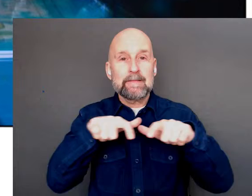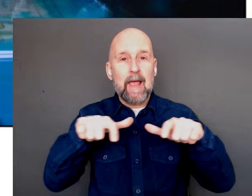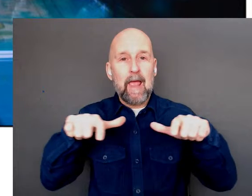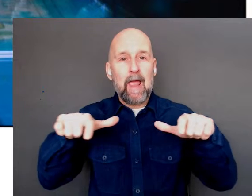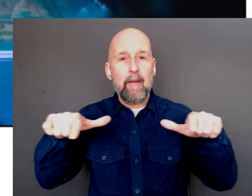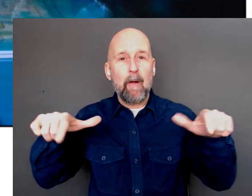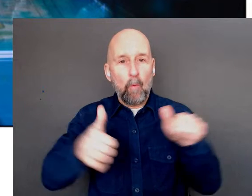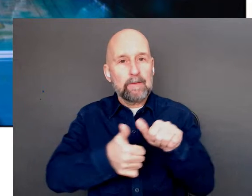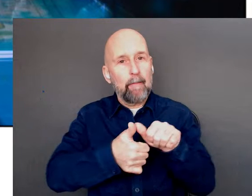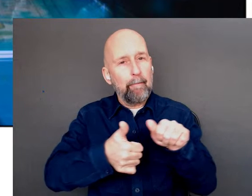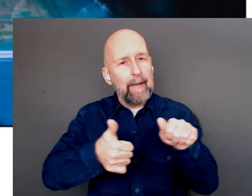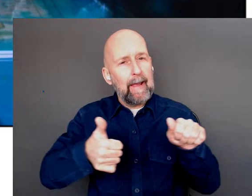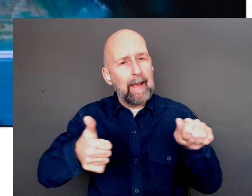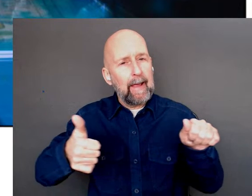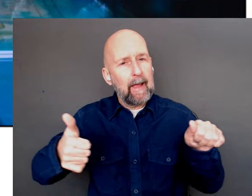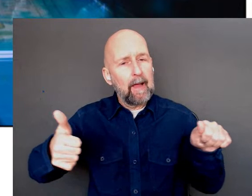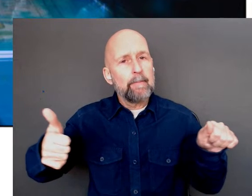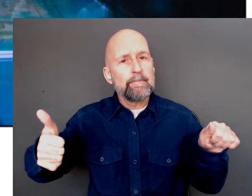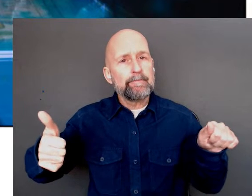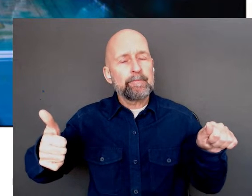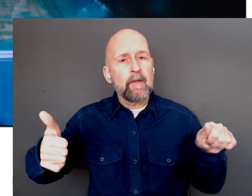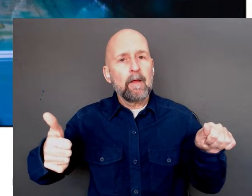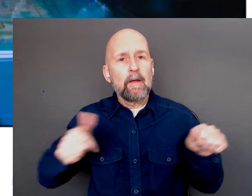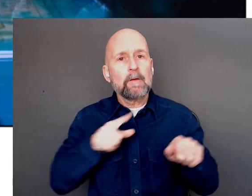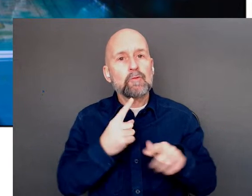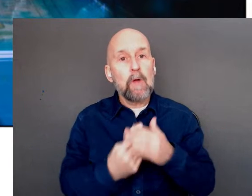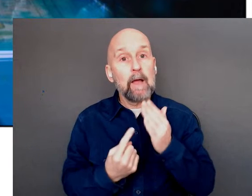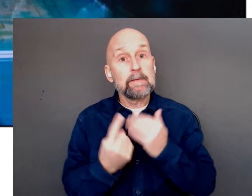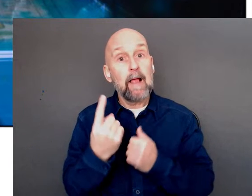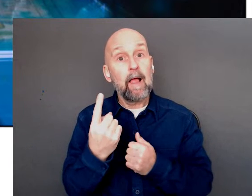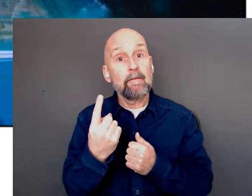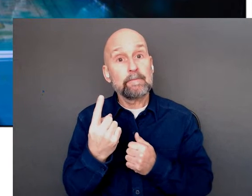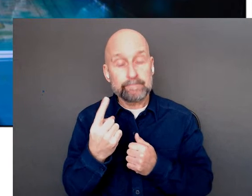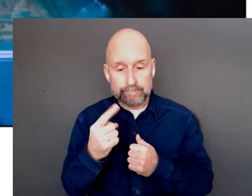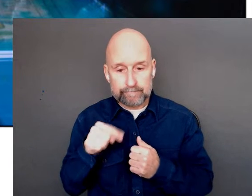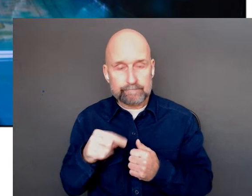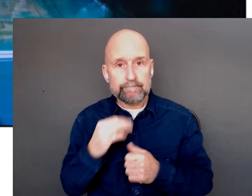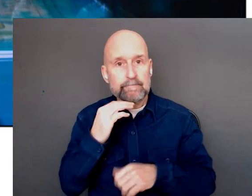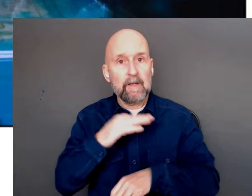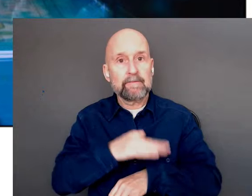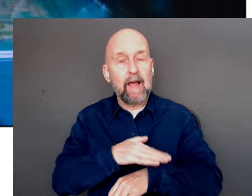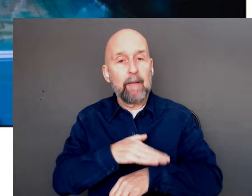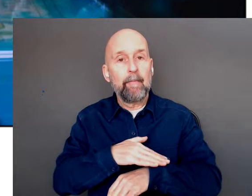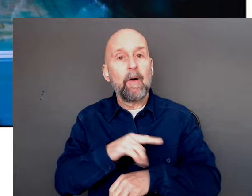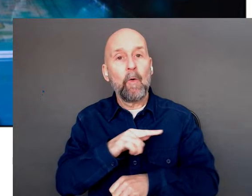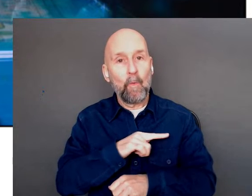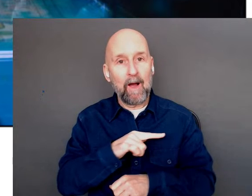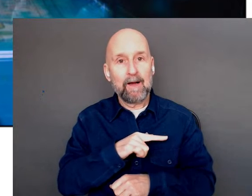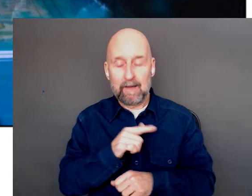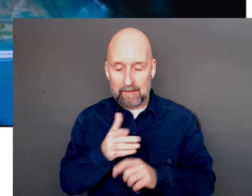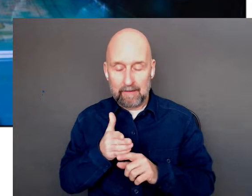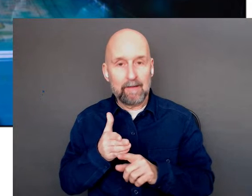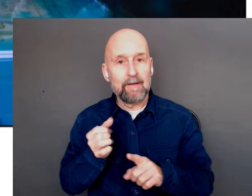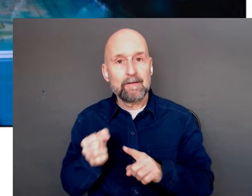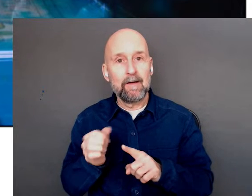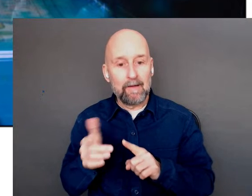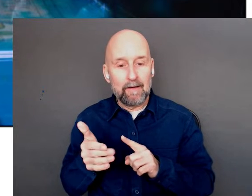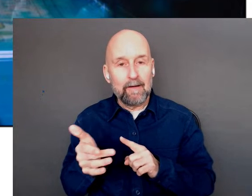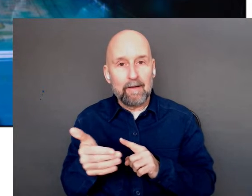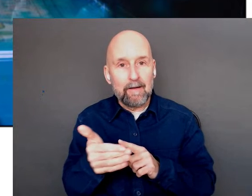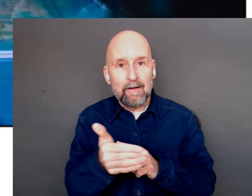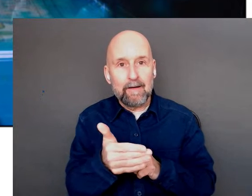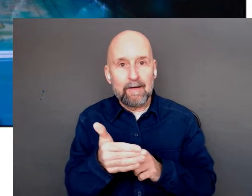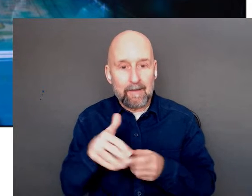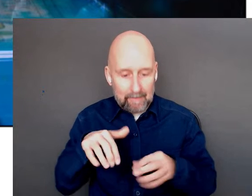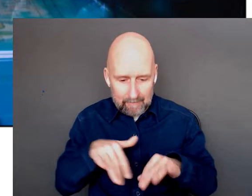that if you would try to just do it yourself, you wouldn't have time, because you're kind of digging through sand to reveal the